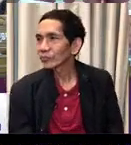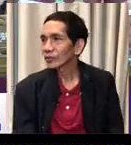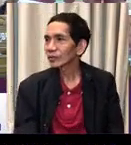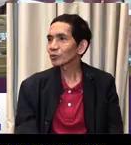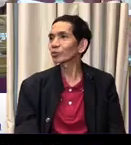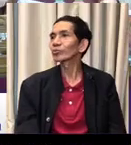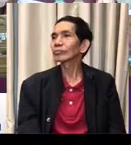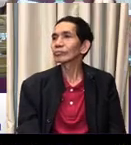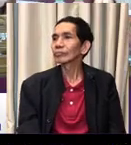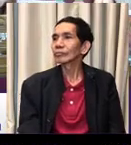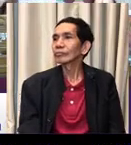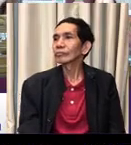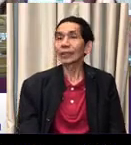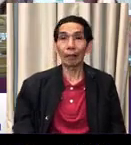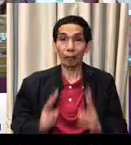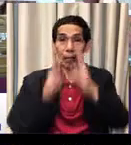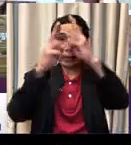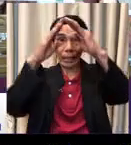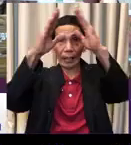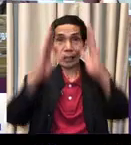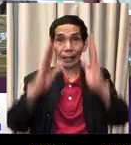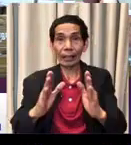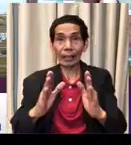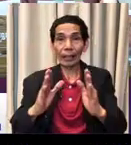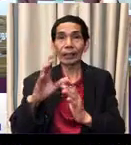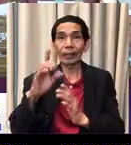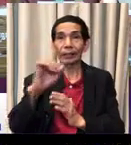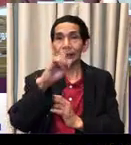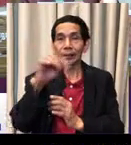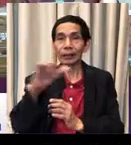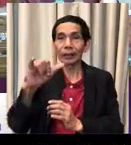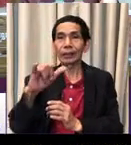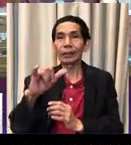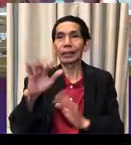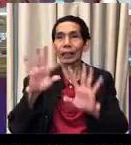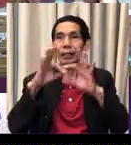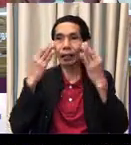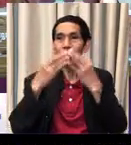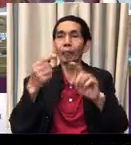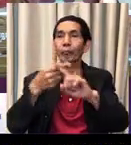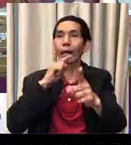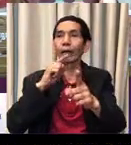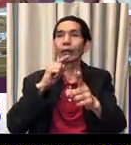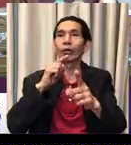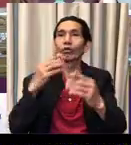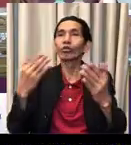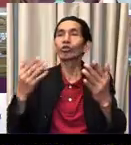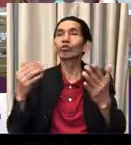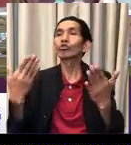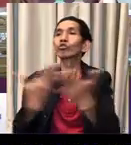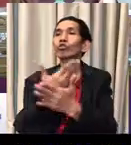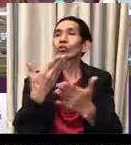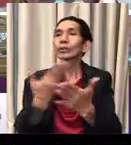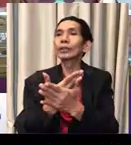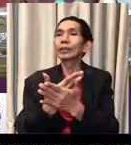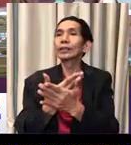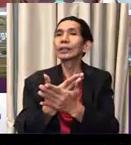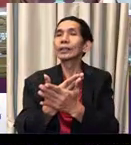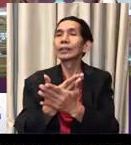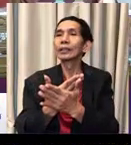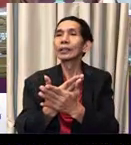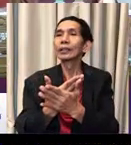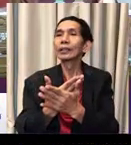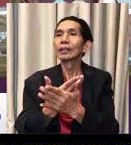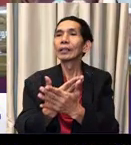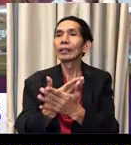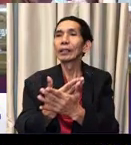pa. Vertical housing, Daisy M. Lamigo and family from New Westminster, BC,